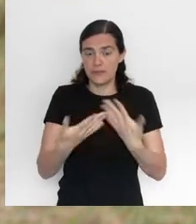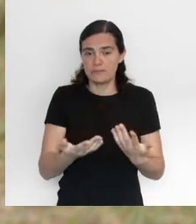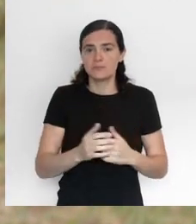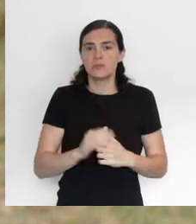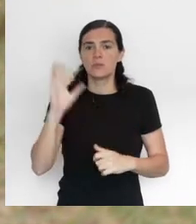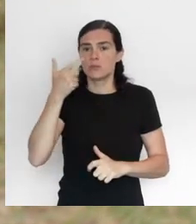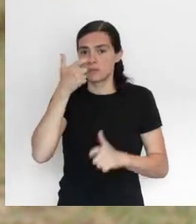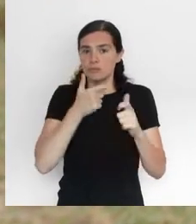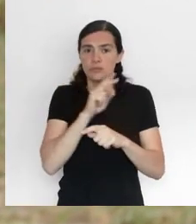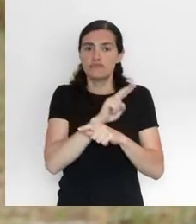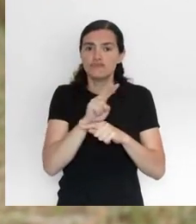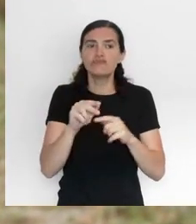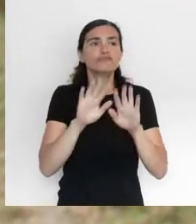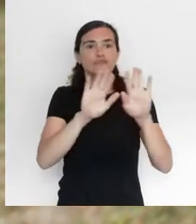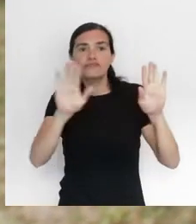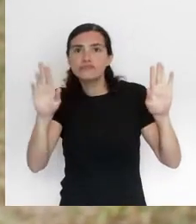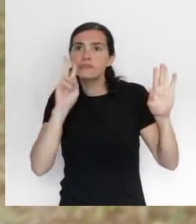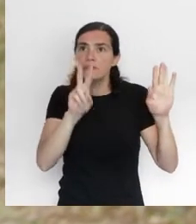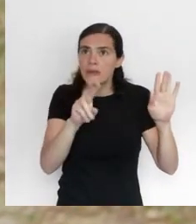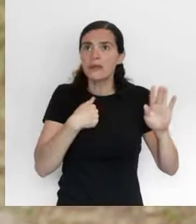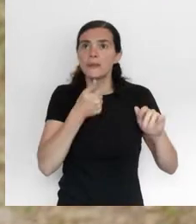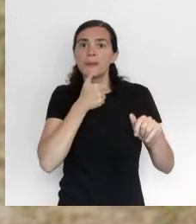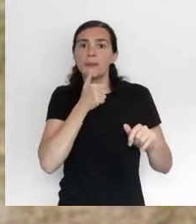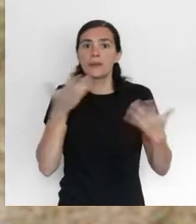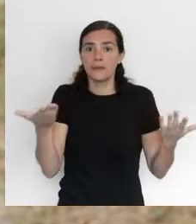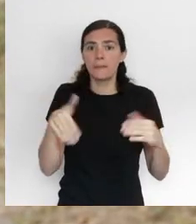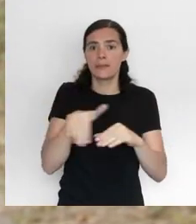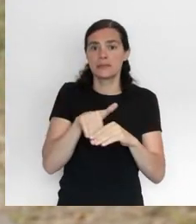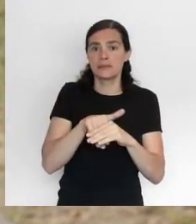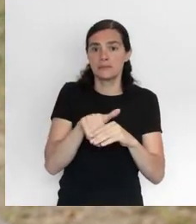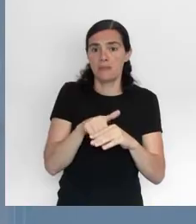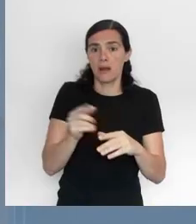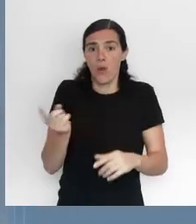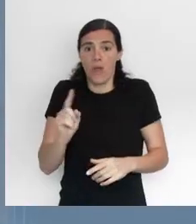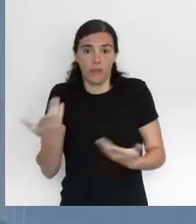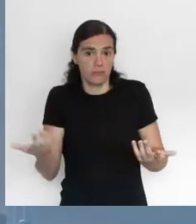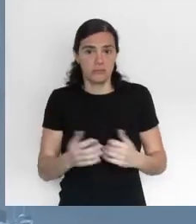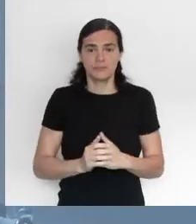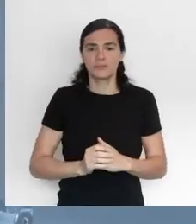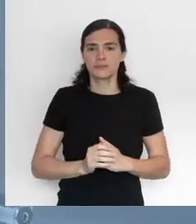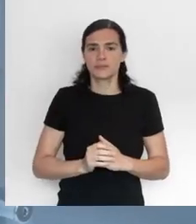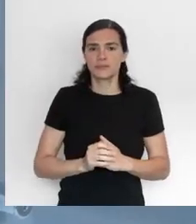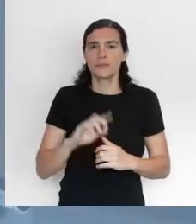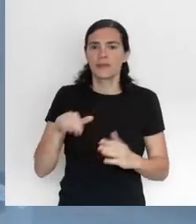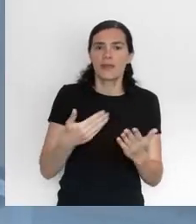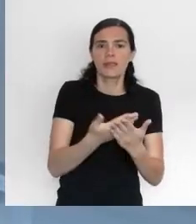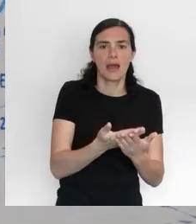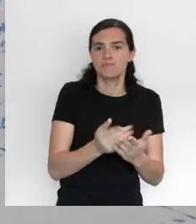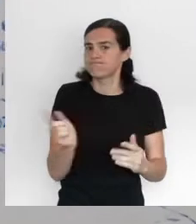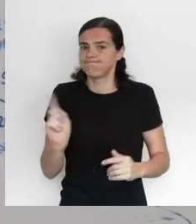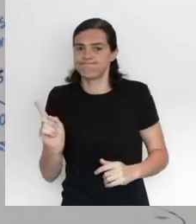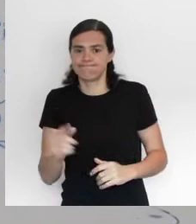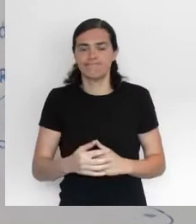do when they visit an exhibition is actually to decide to participate or not,